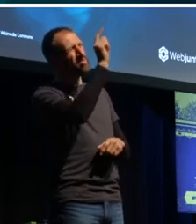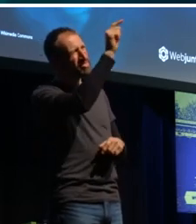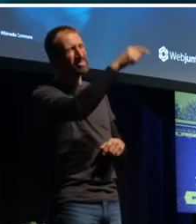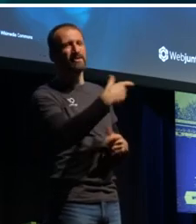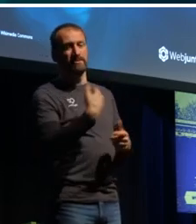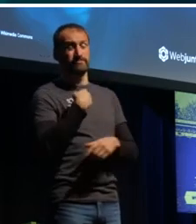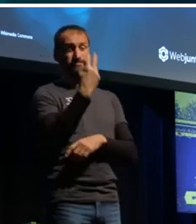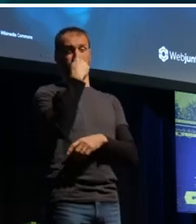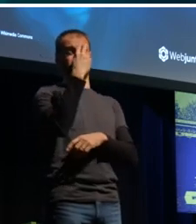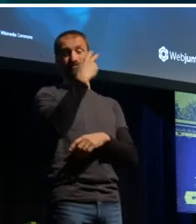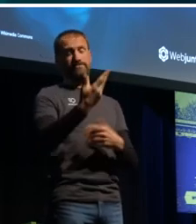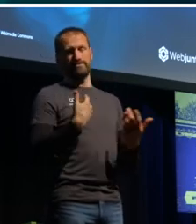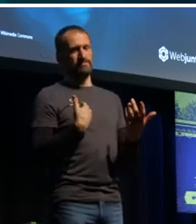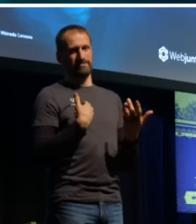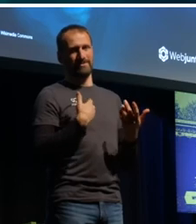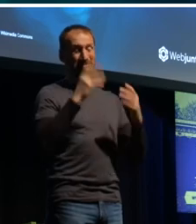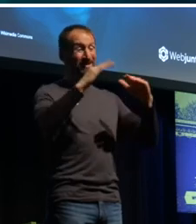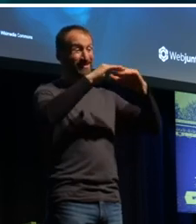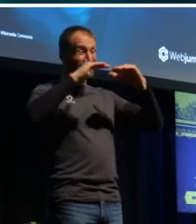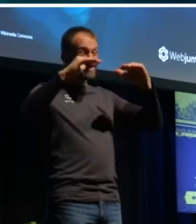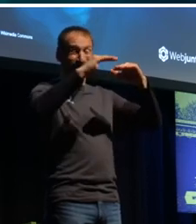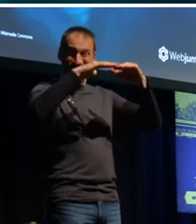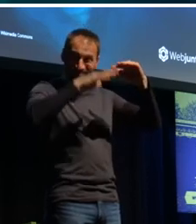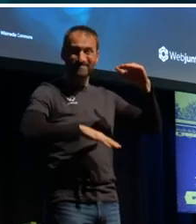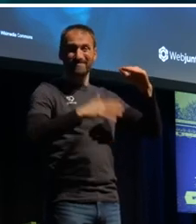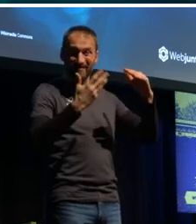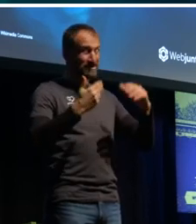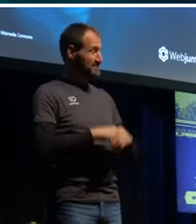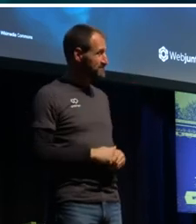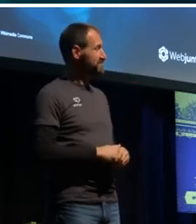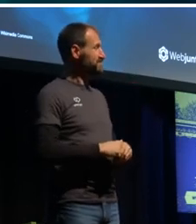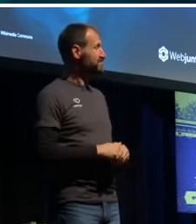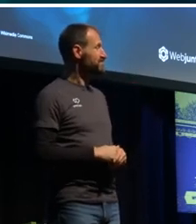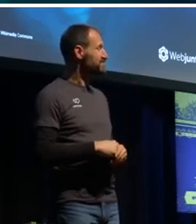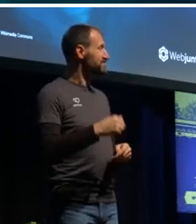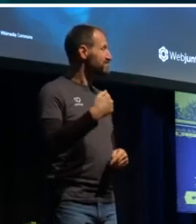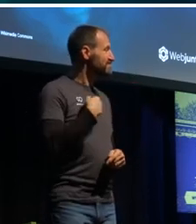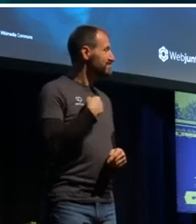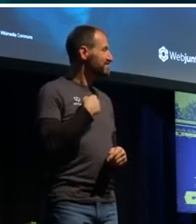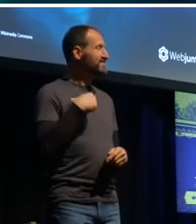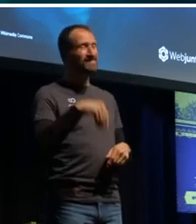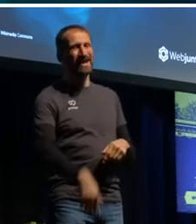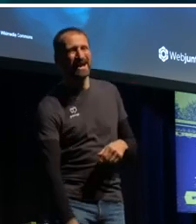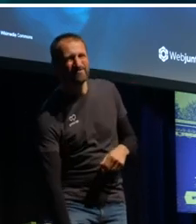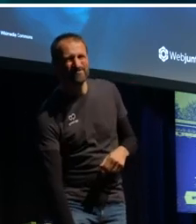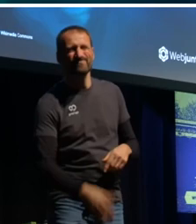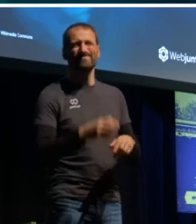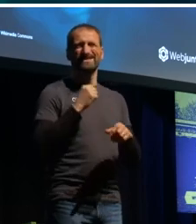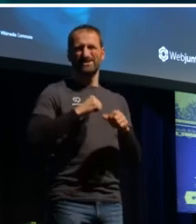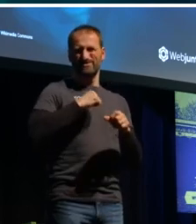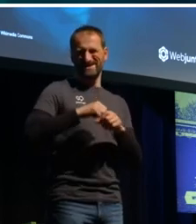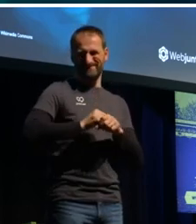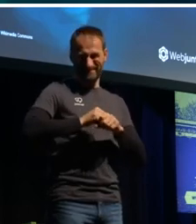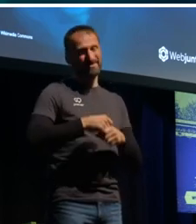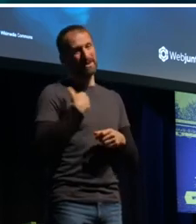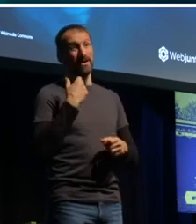So let's talk about what's below my waterline. I have runner's knee, so that sometimes stops me from being able to do certain things. I have 2